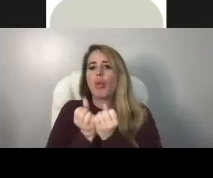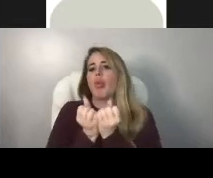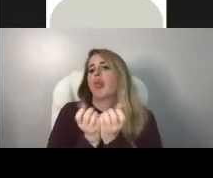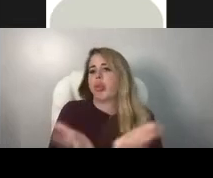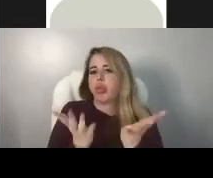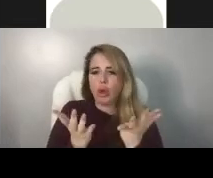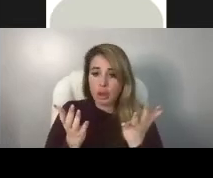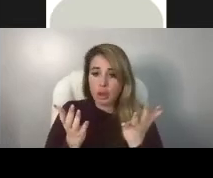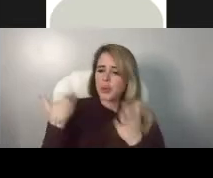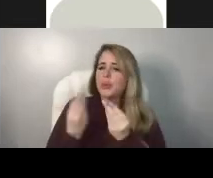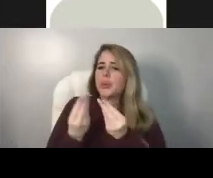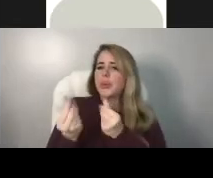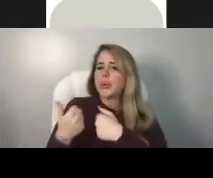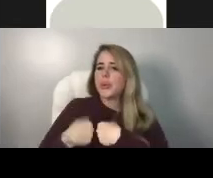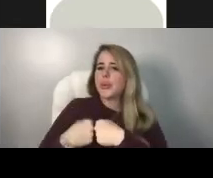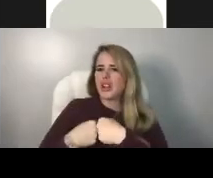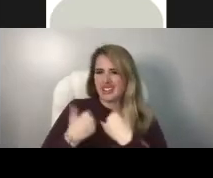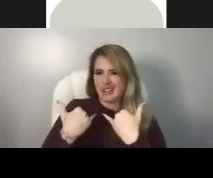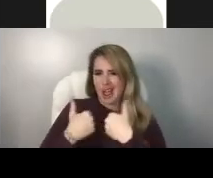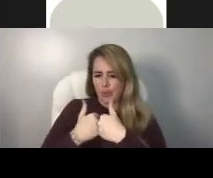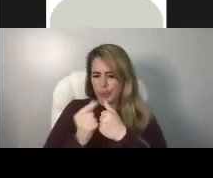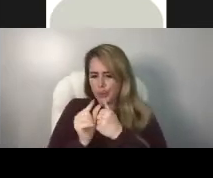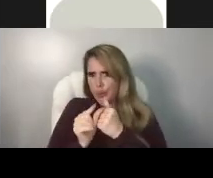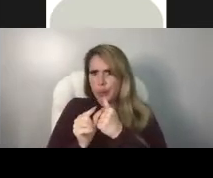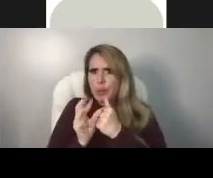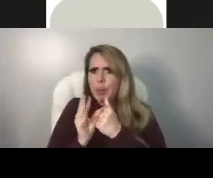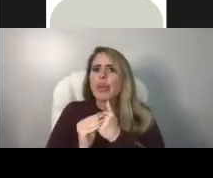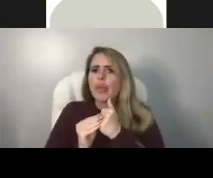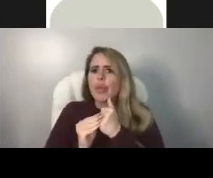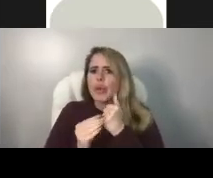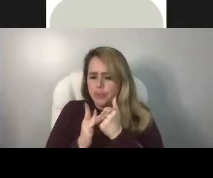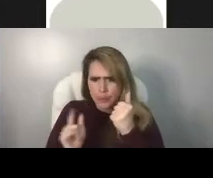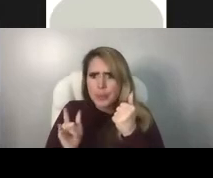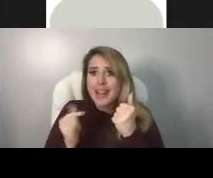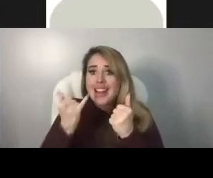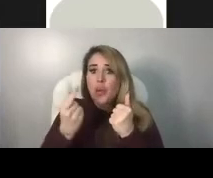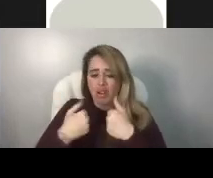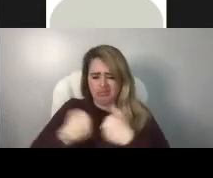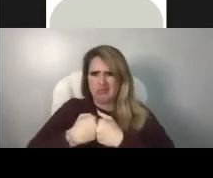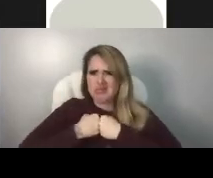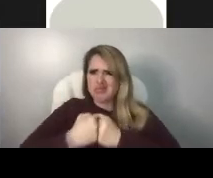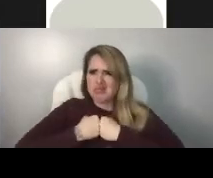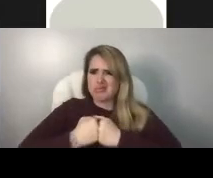nice smooth surface here, you have bone rubbing against bone. So that's what arthritis is.